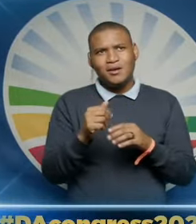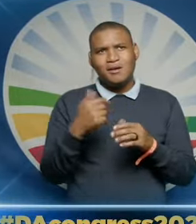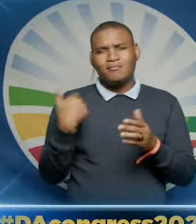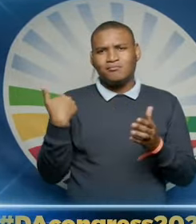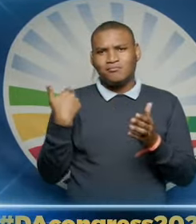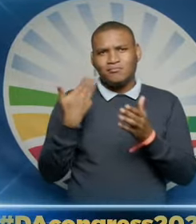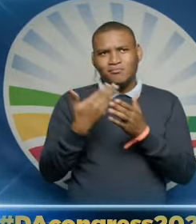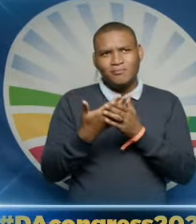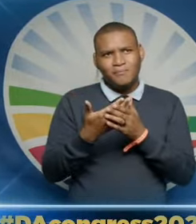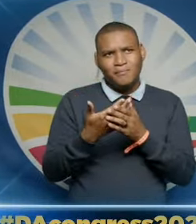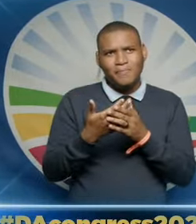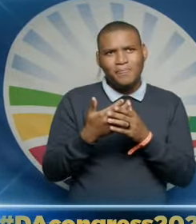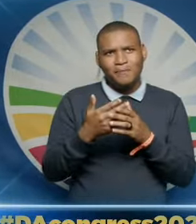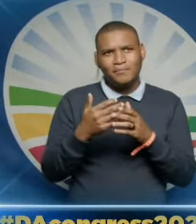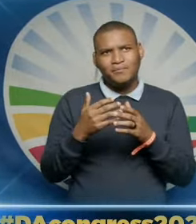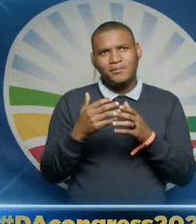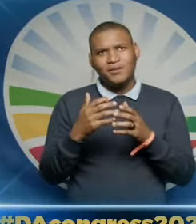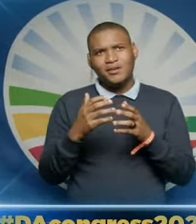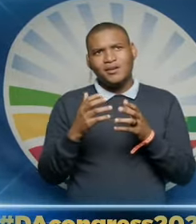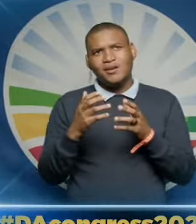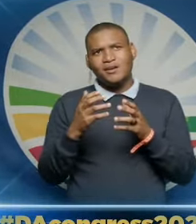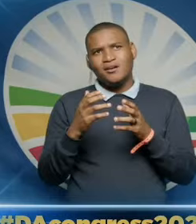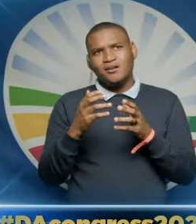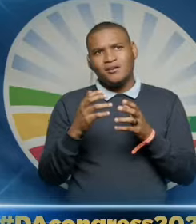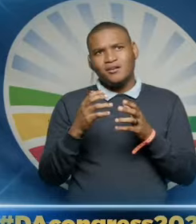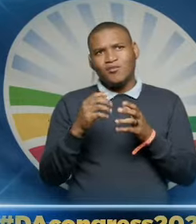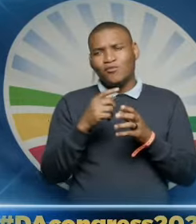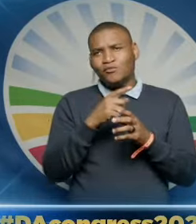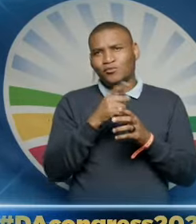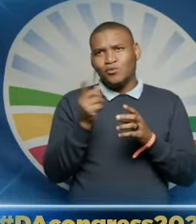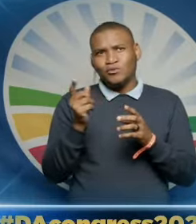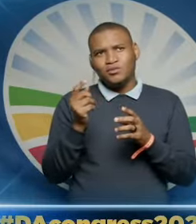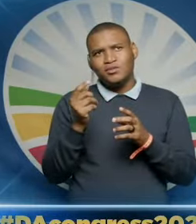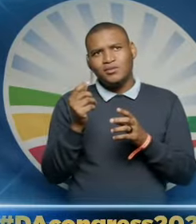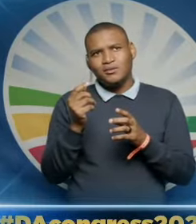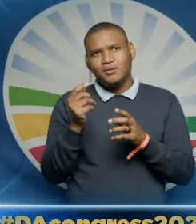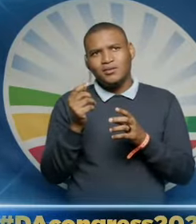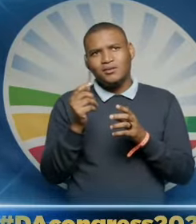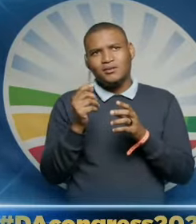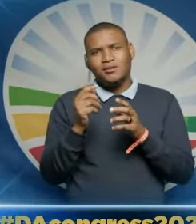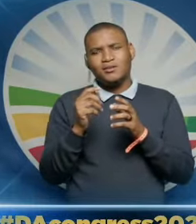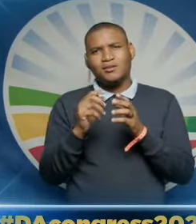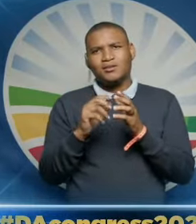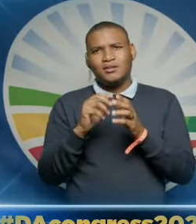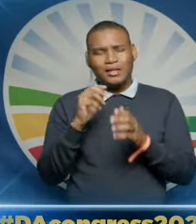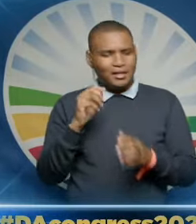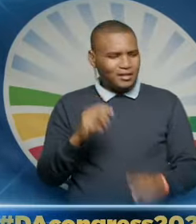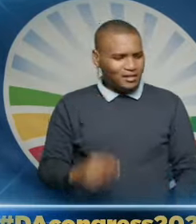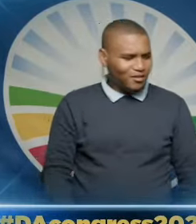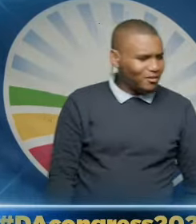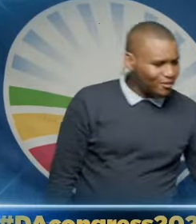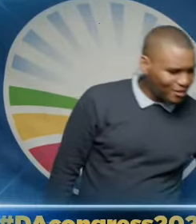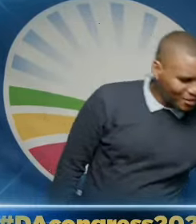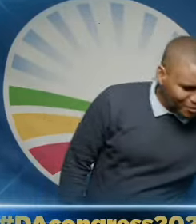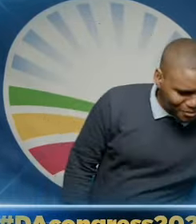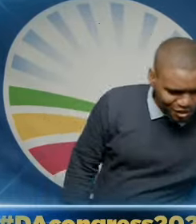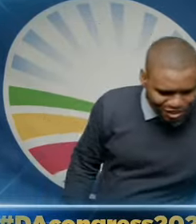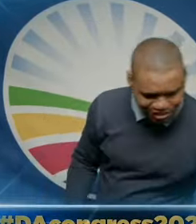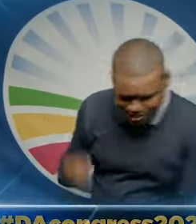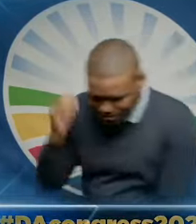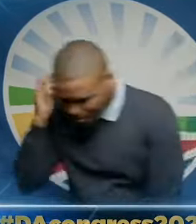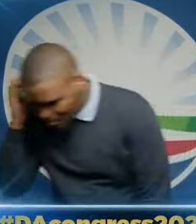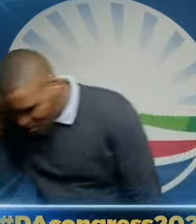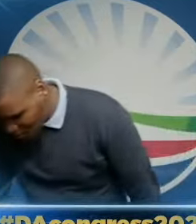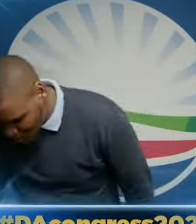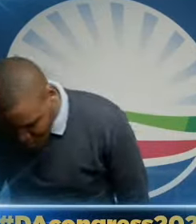the majority, 90% of those 2,000 people are themselves elected and went through a democratic process